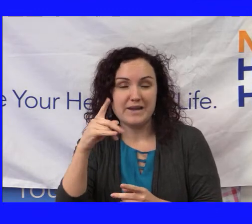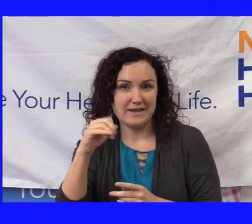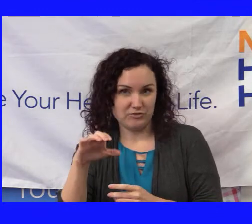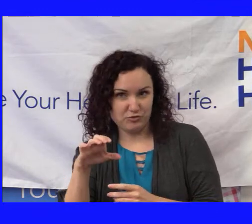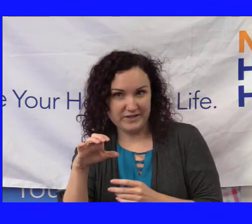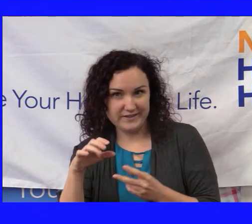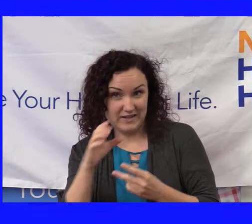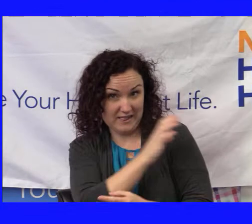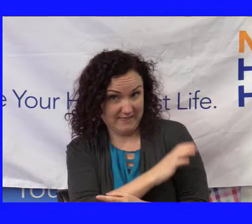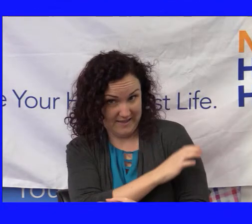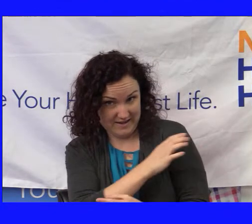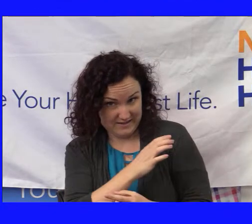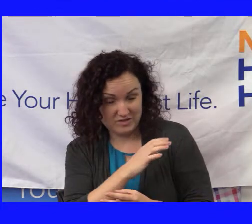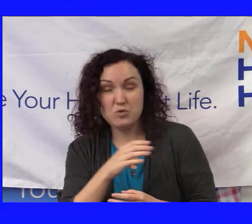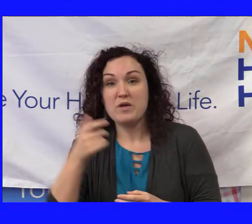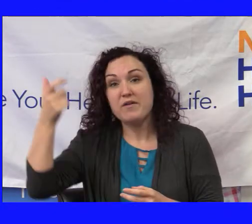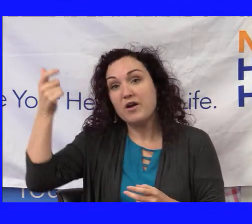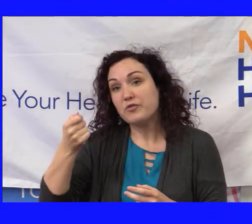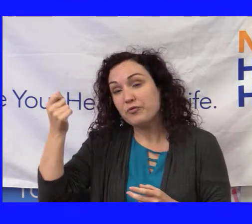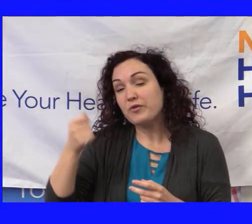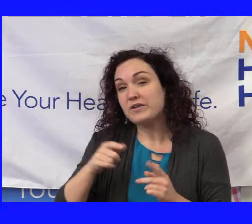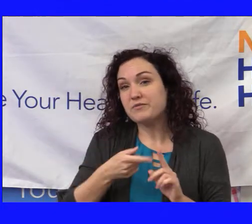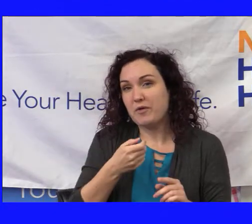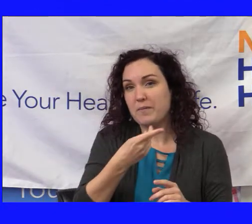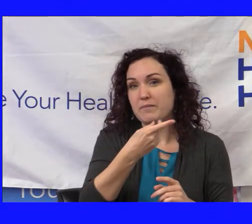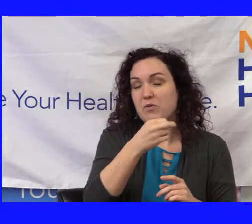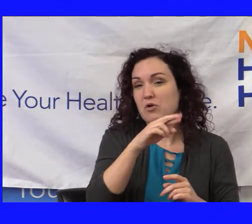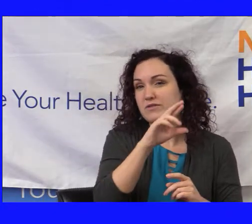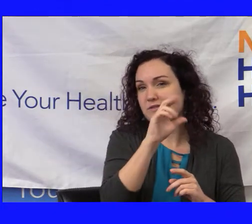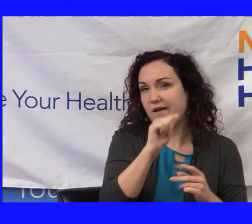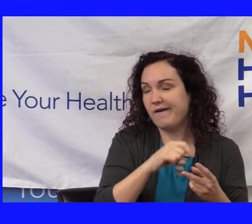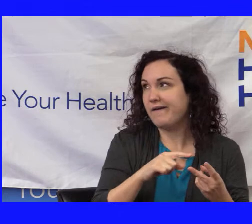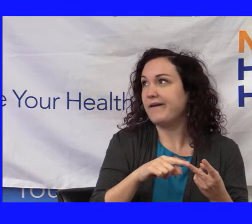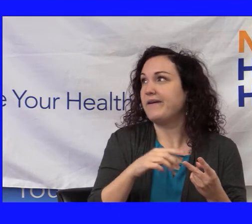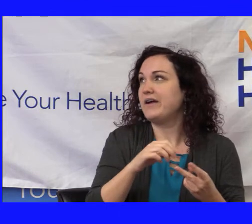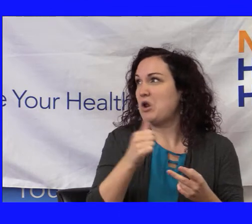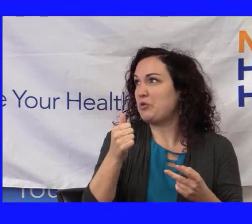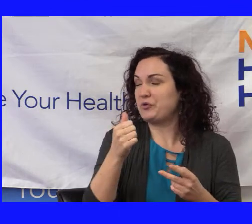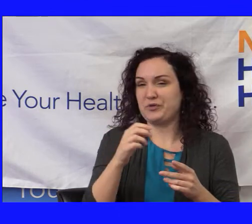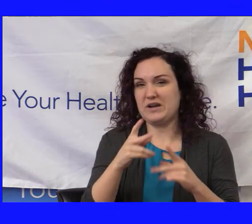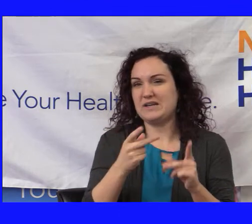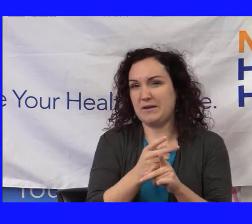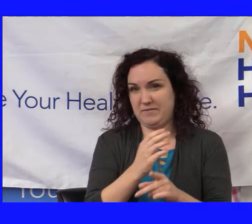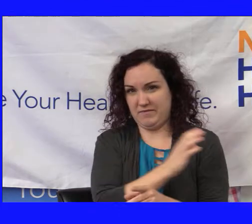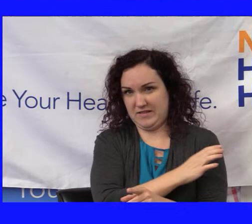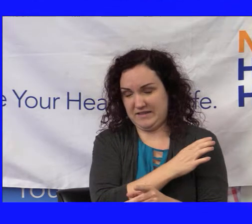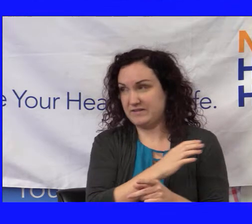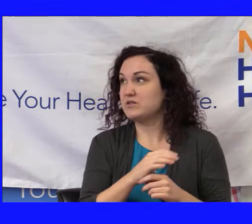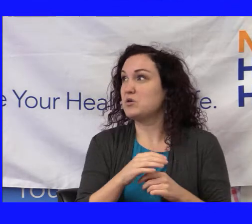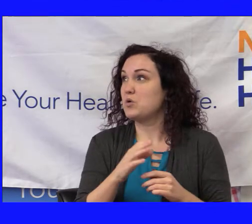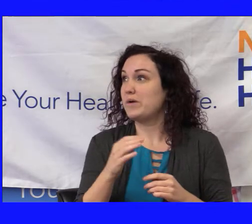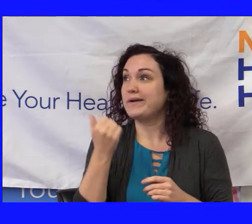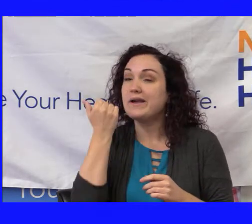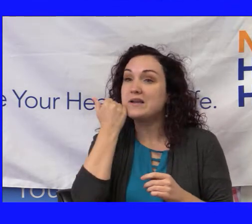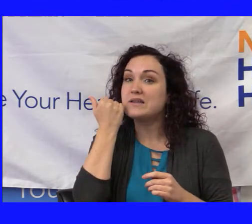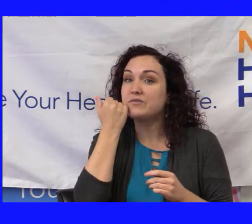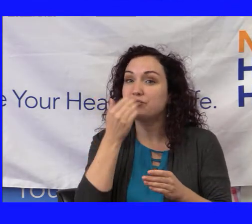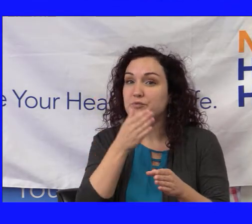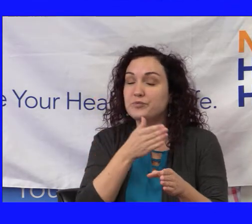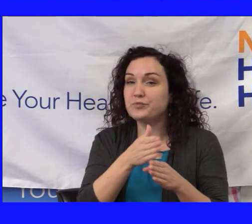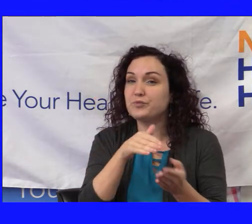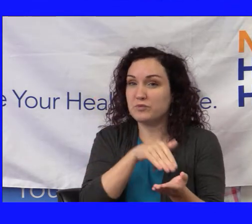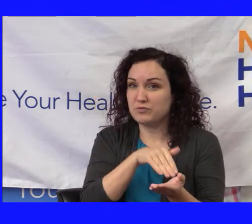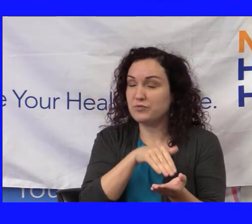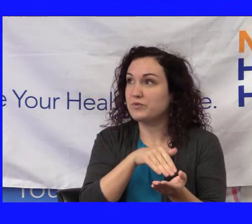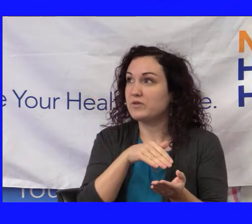HRSA and other foundations to do this kind of work, where we can put a dental provider, possibly a